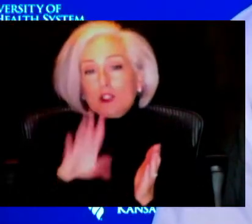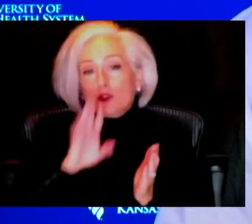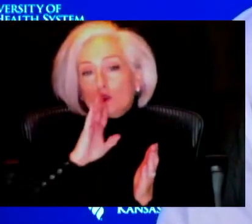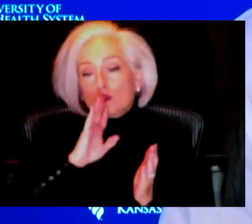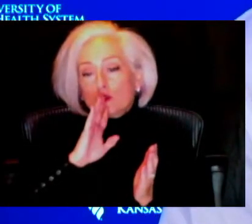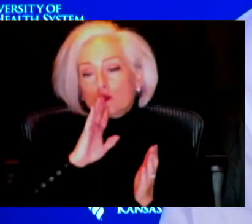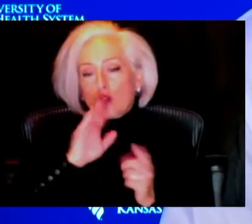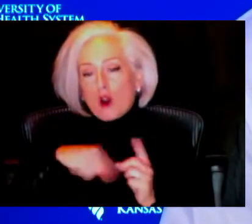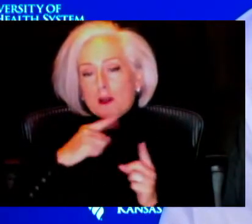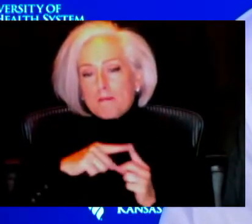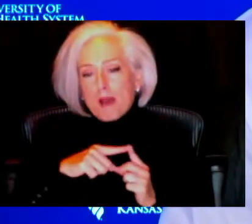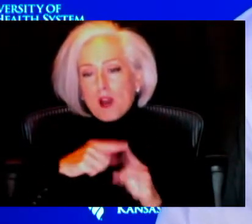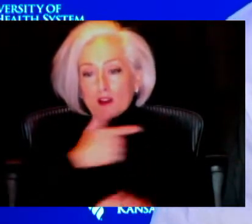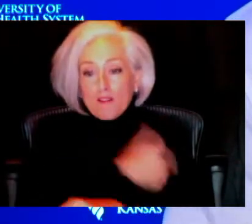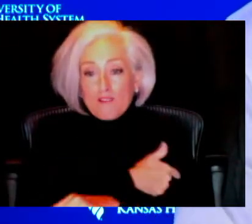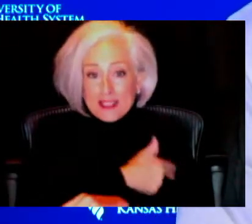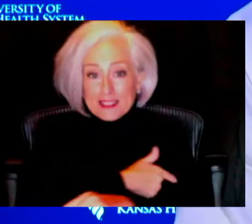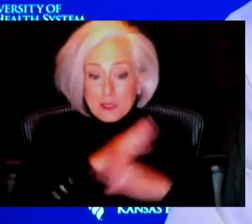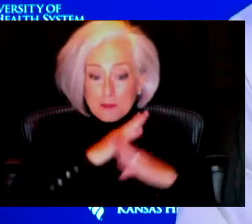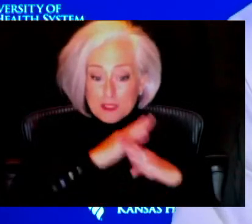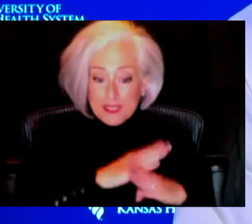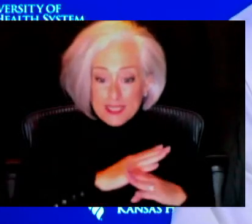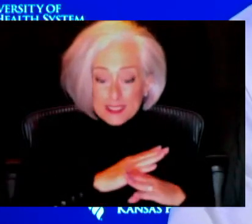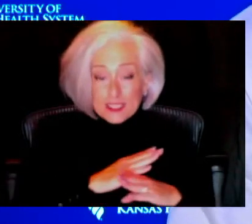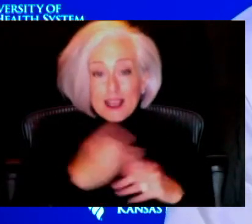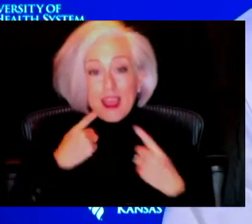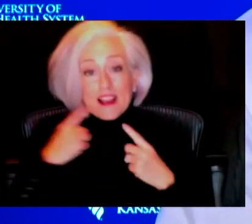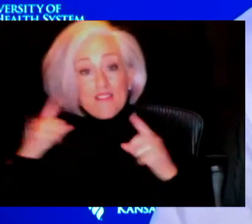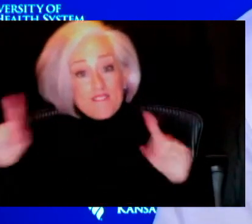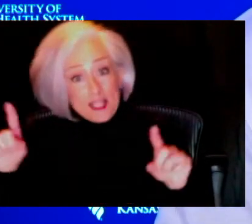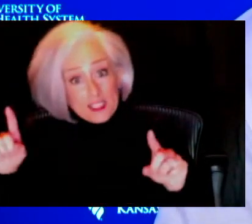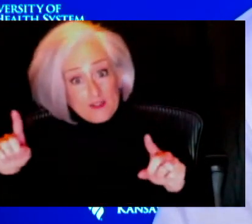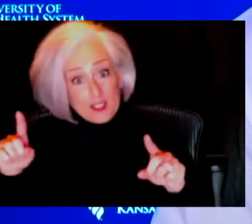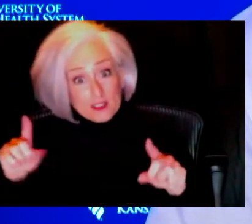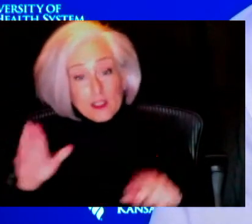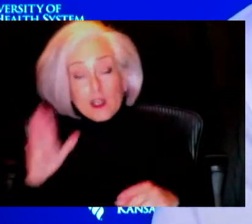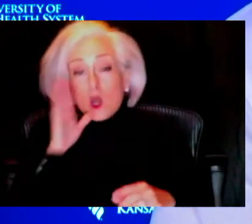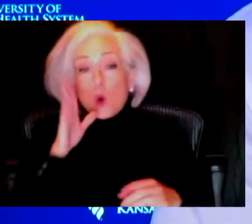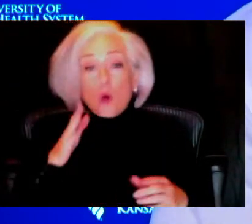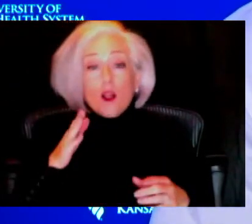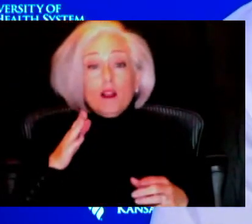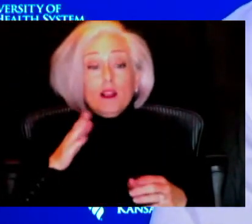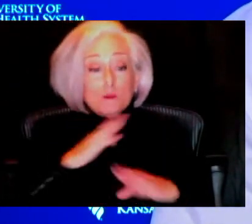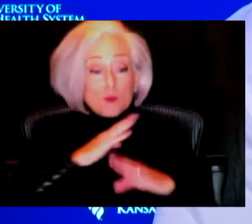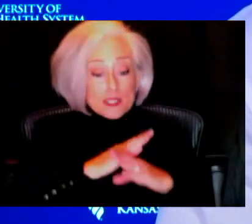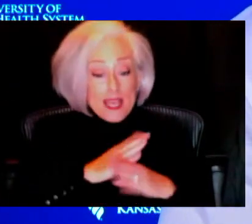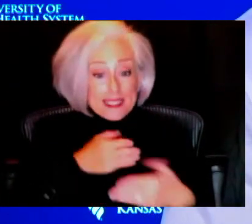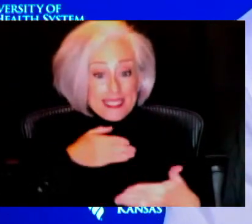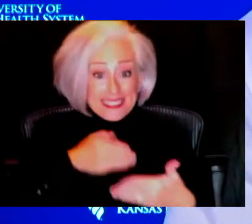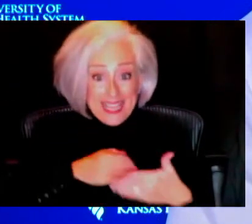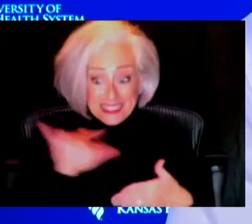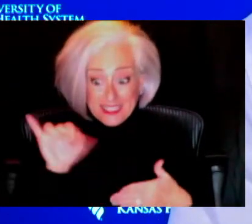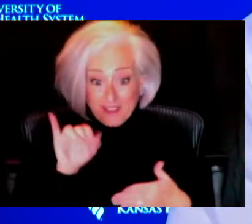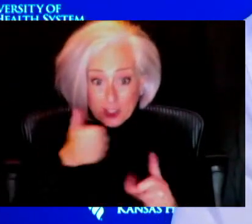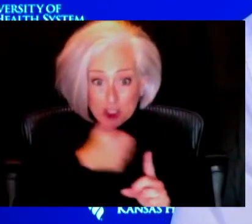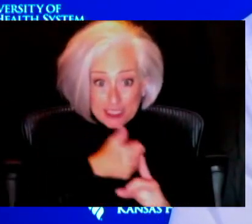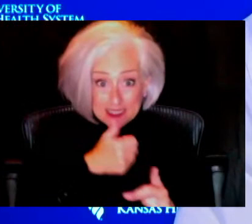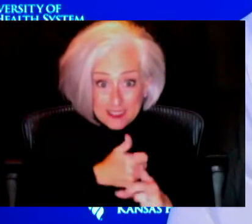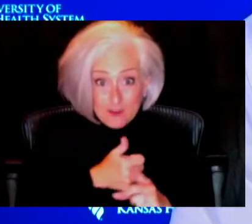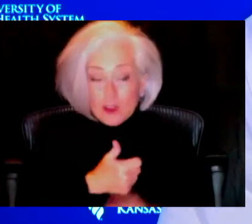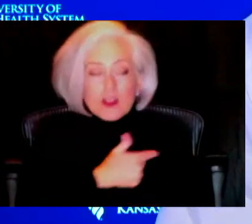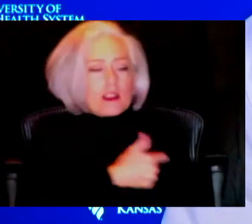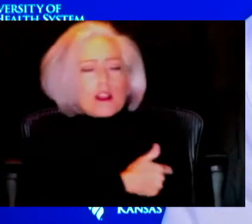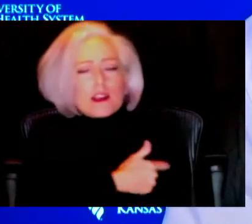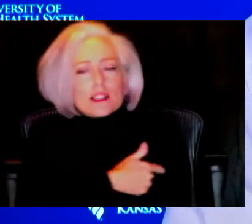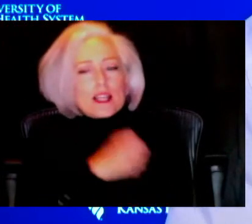with vaccine protection and effectiveness. Is it protecting against the infection itself, which the vaccine is really not made to do that, but it